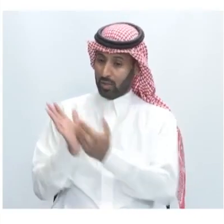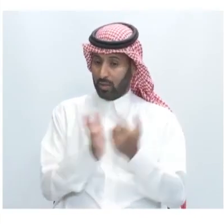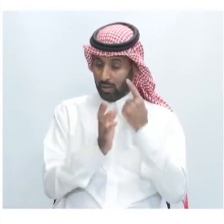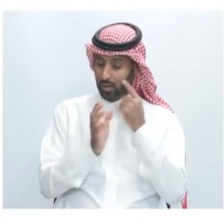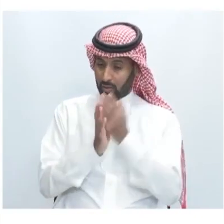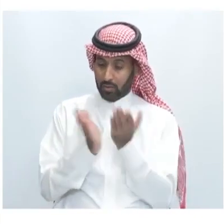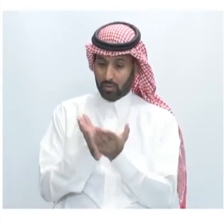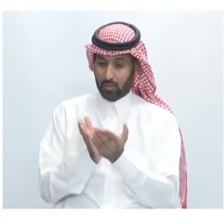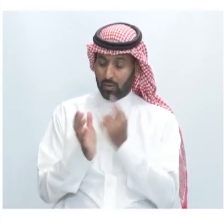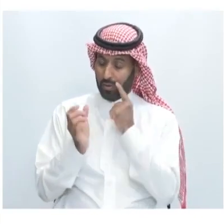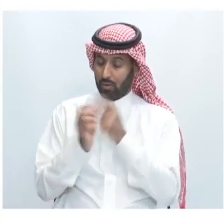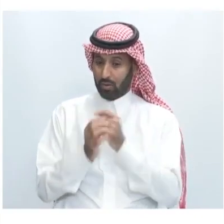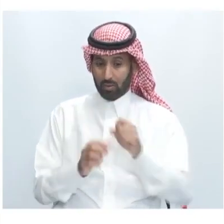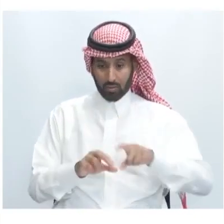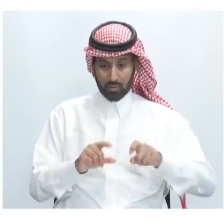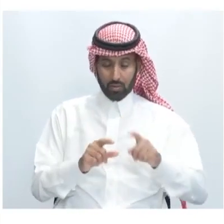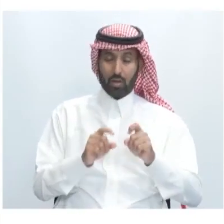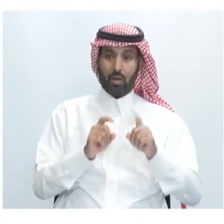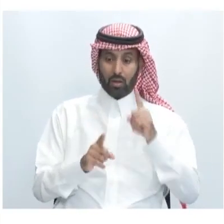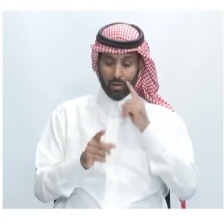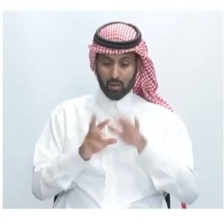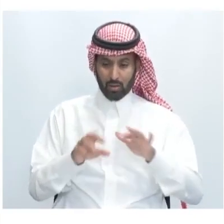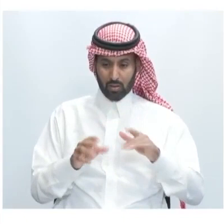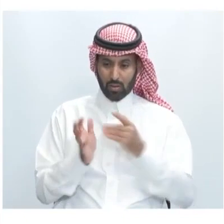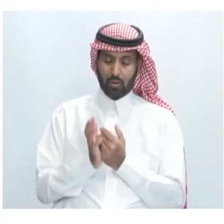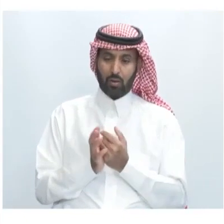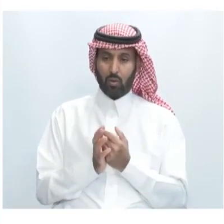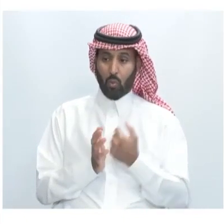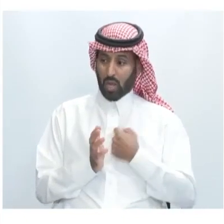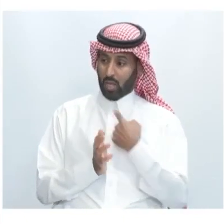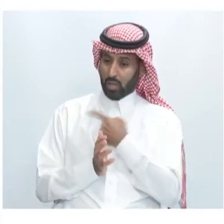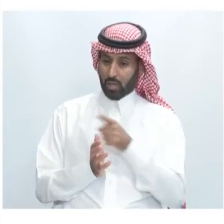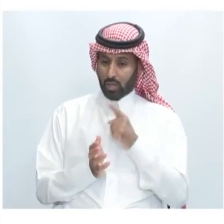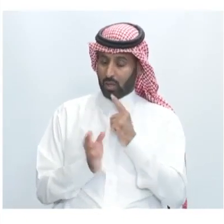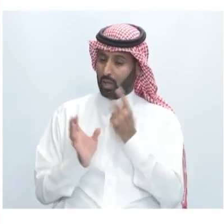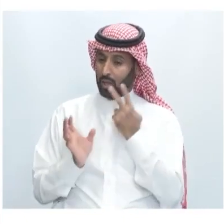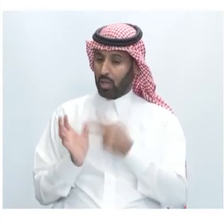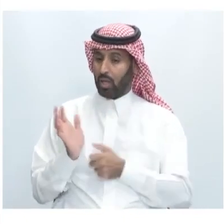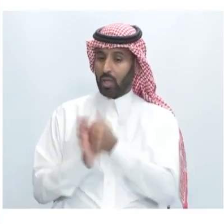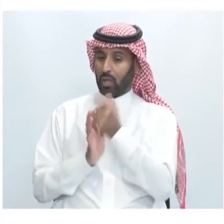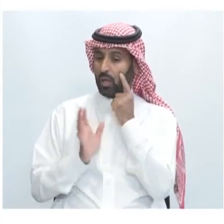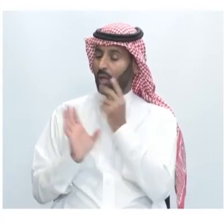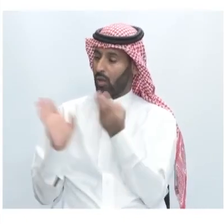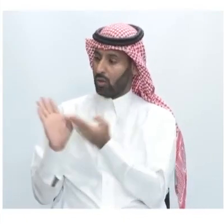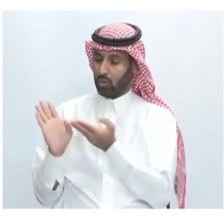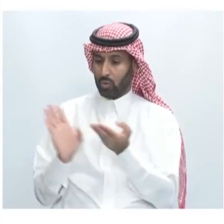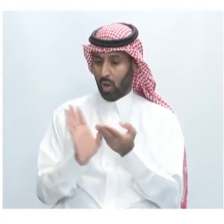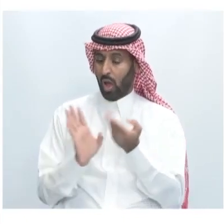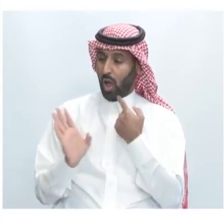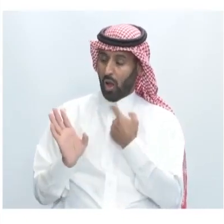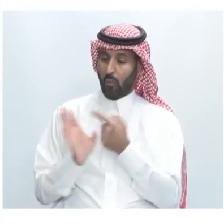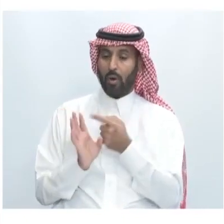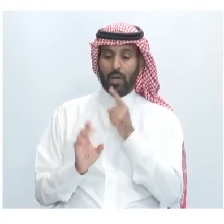the classroom internet site. We can our presentation onto the classroom